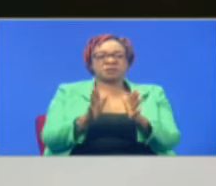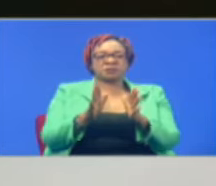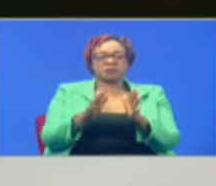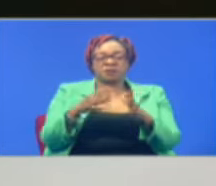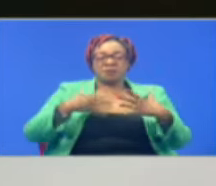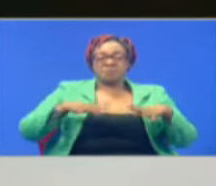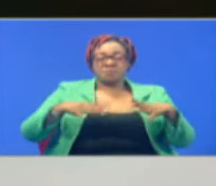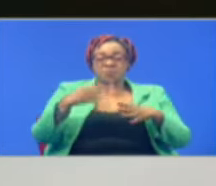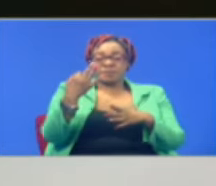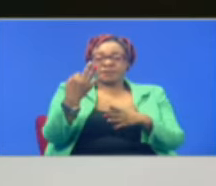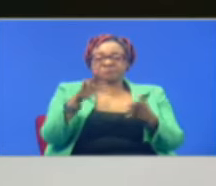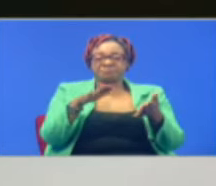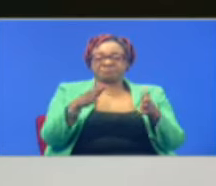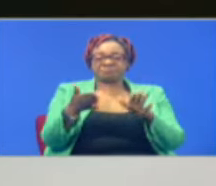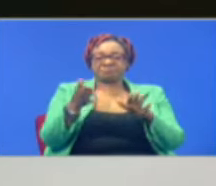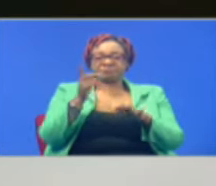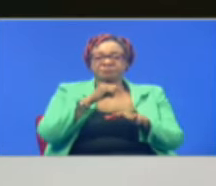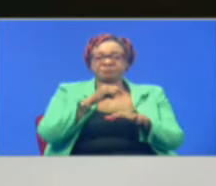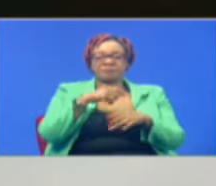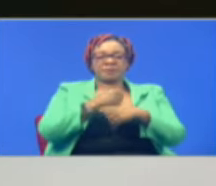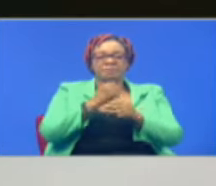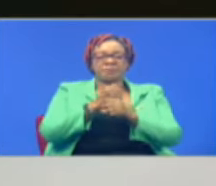and that raises the death toll to